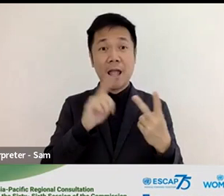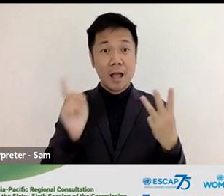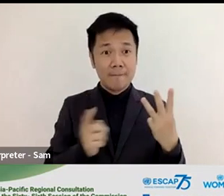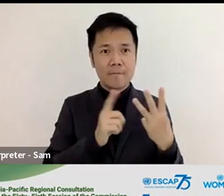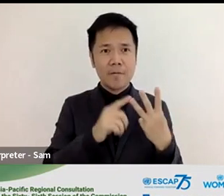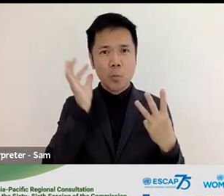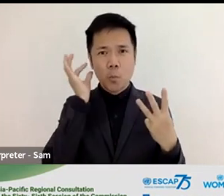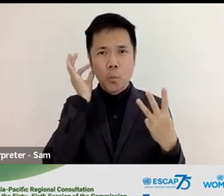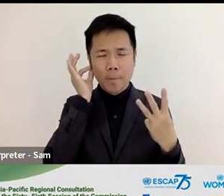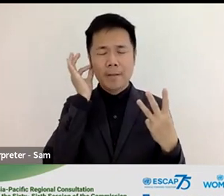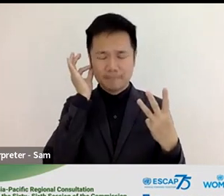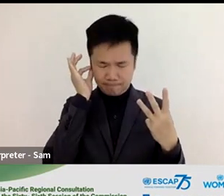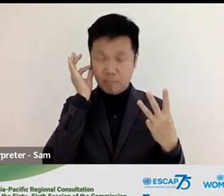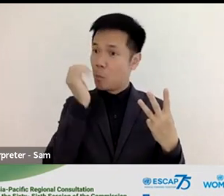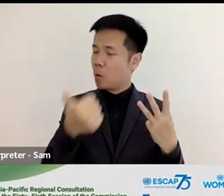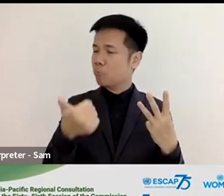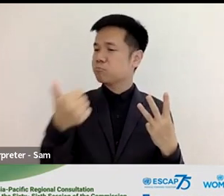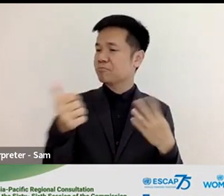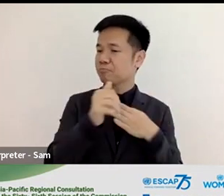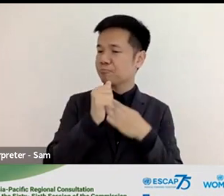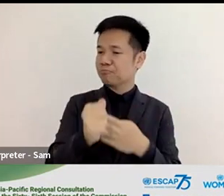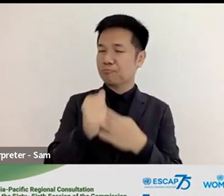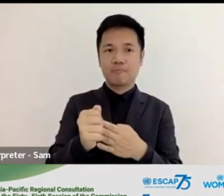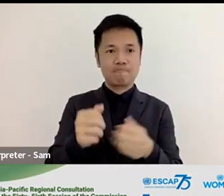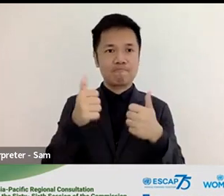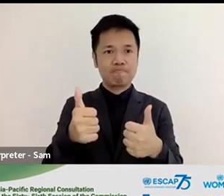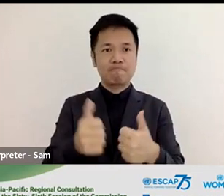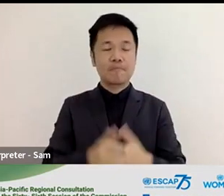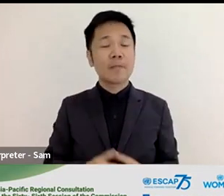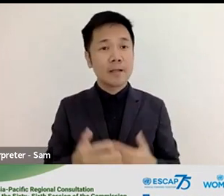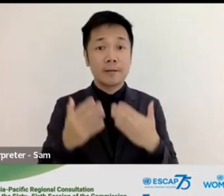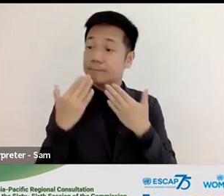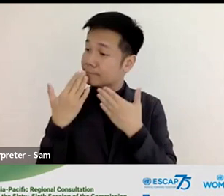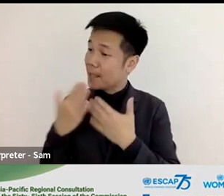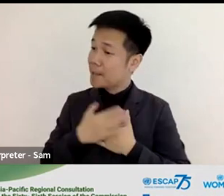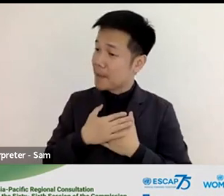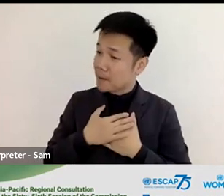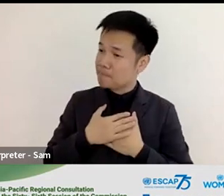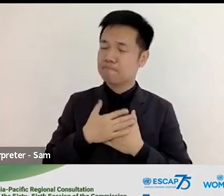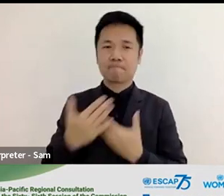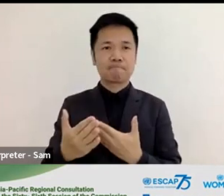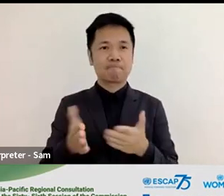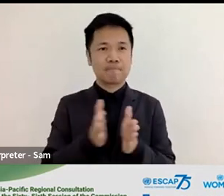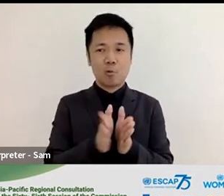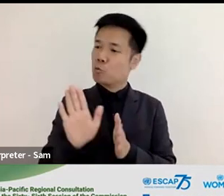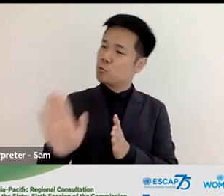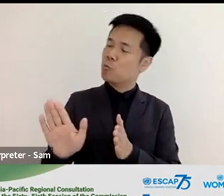are leading that. So thank you very much for sharing the experiences